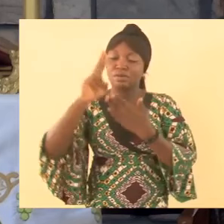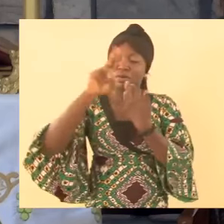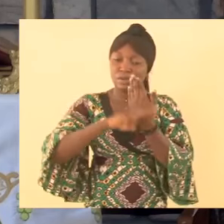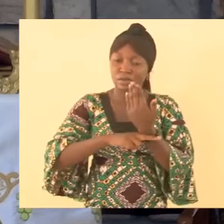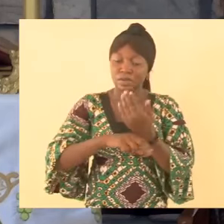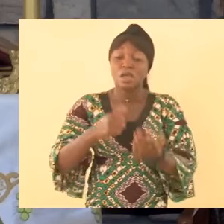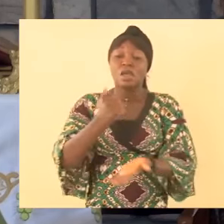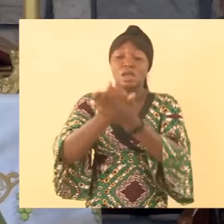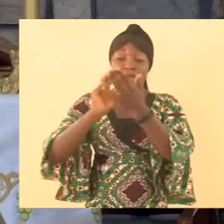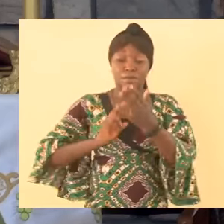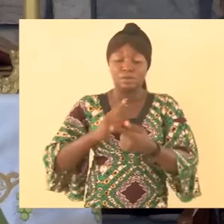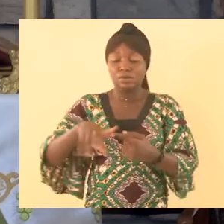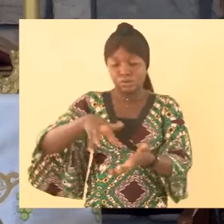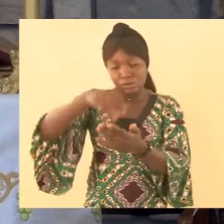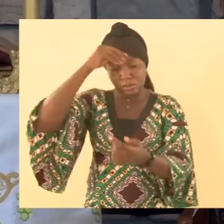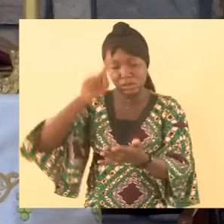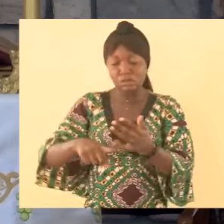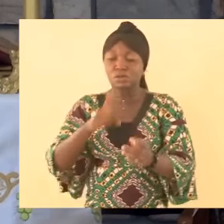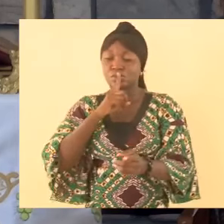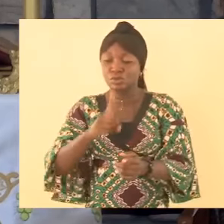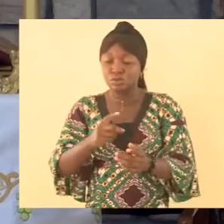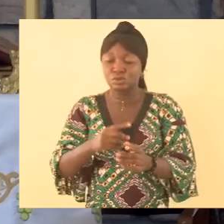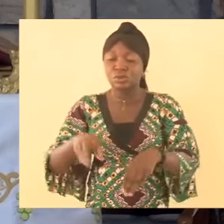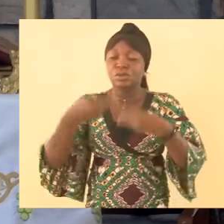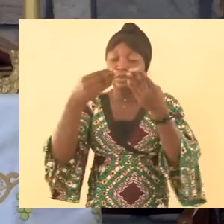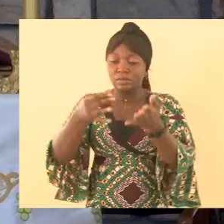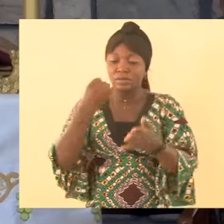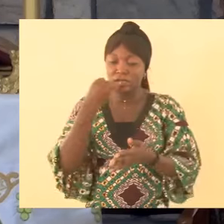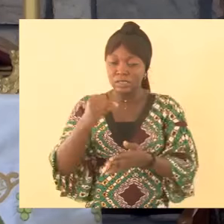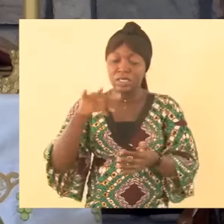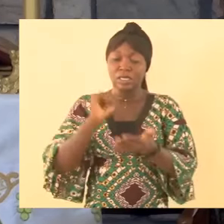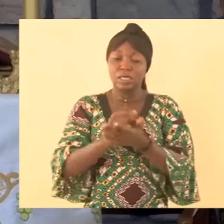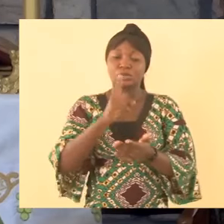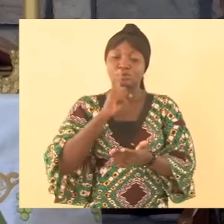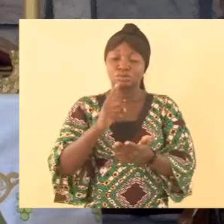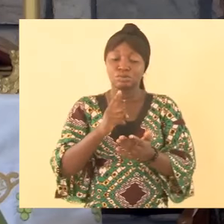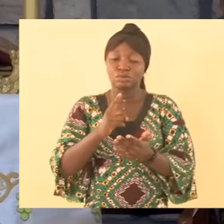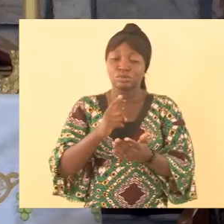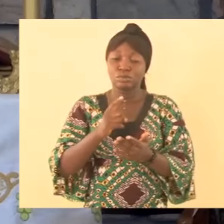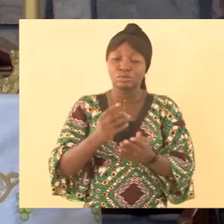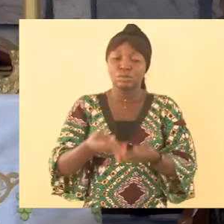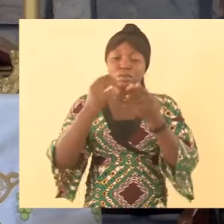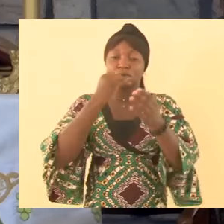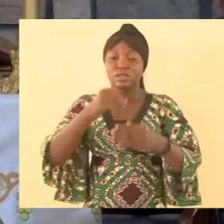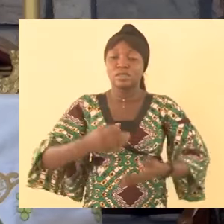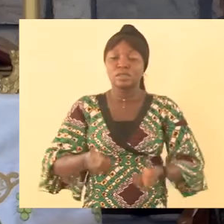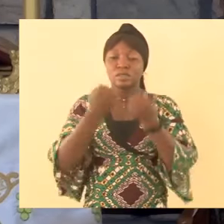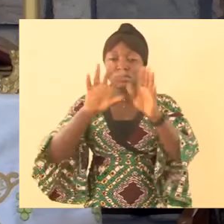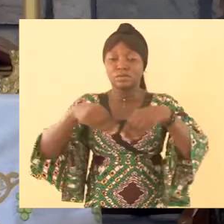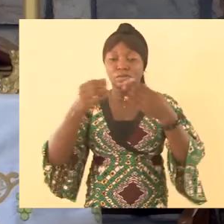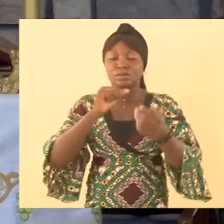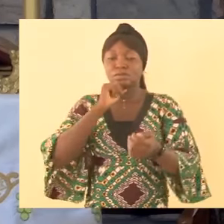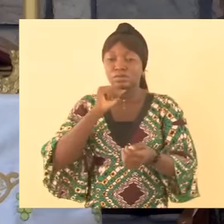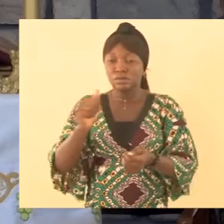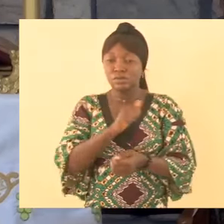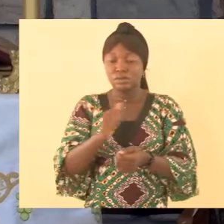of holiness. Help us to learn what true generosity is. That true generosity is sacrificial giving,